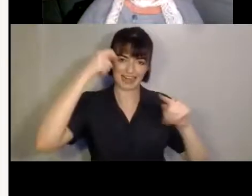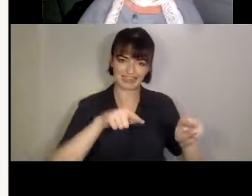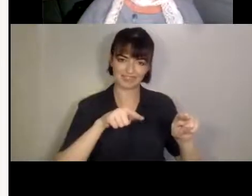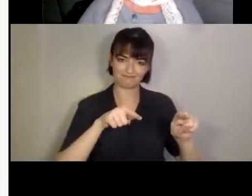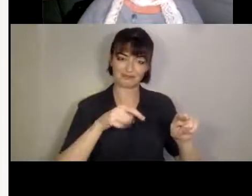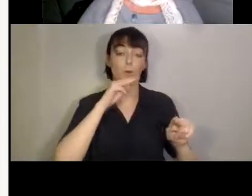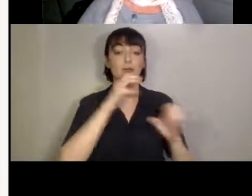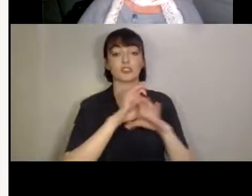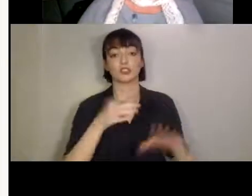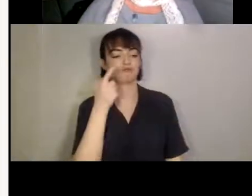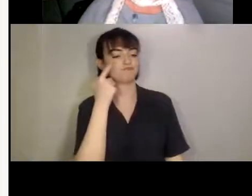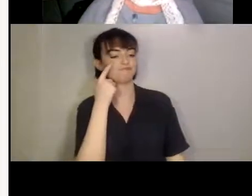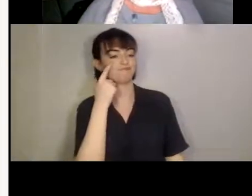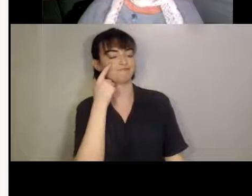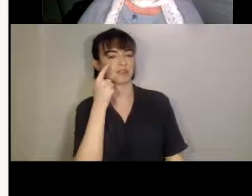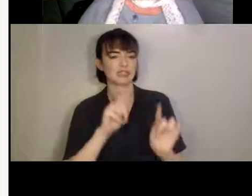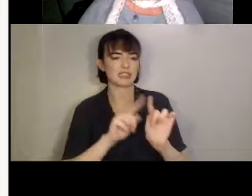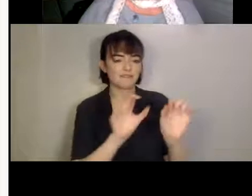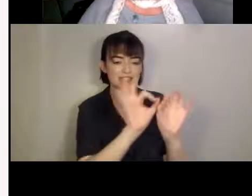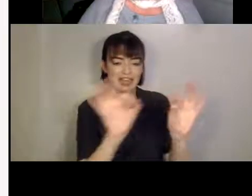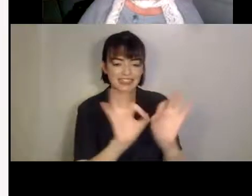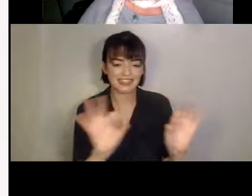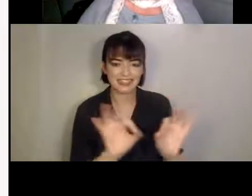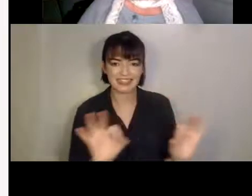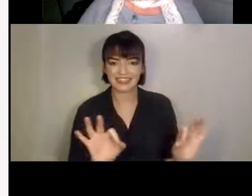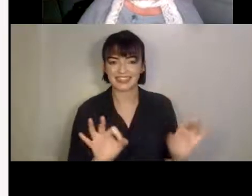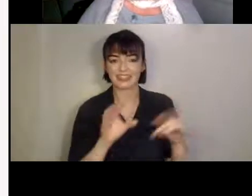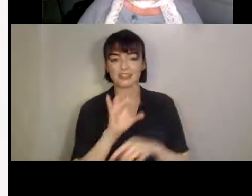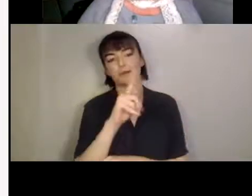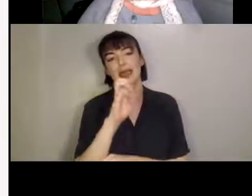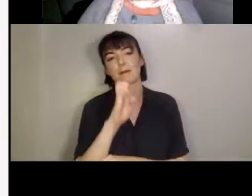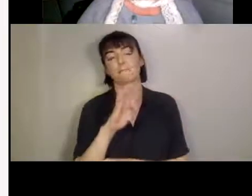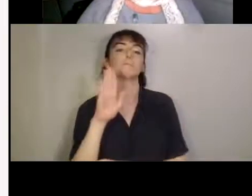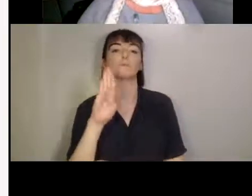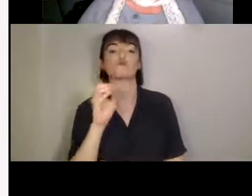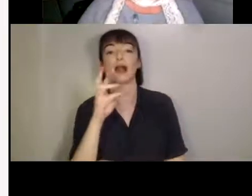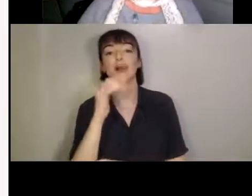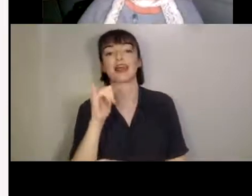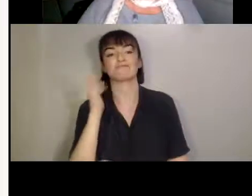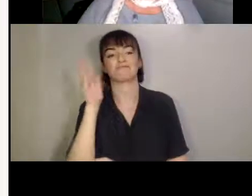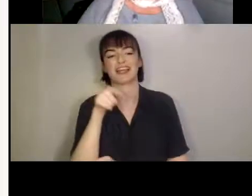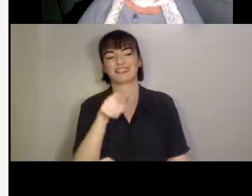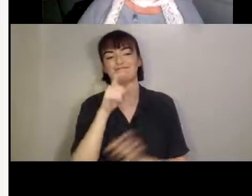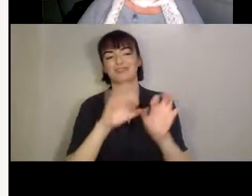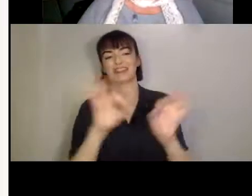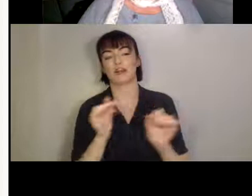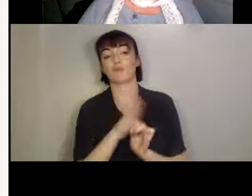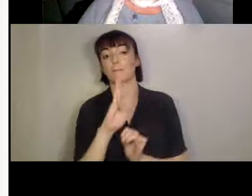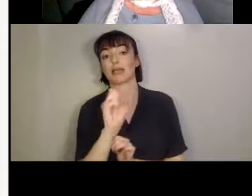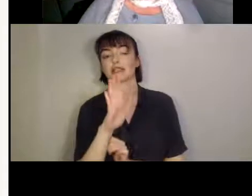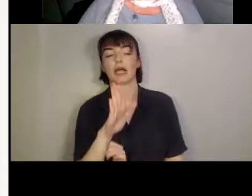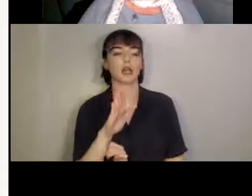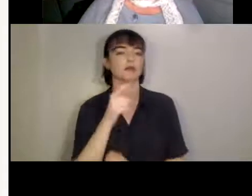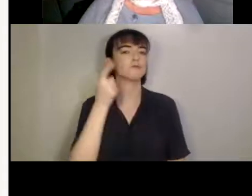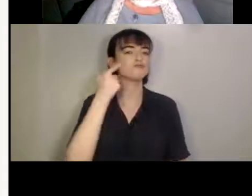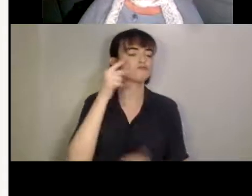sentences. In fact, it's Kate Rowley presenting these sentences in the BSL version, and they choose the picture that